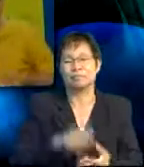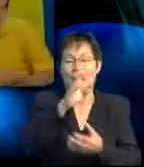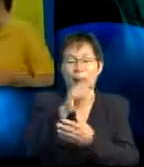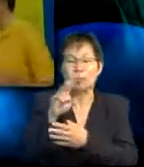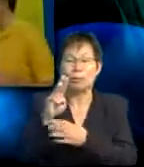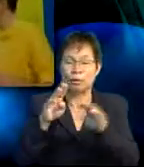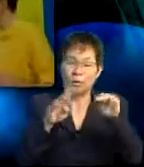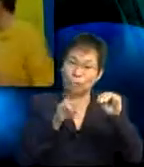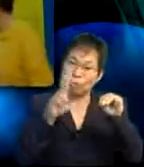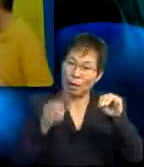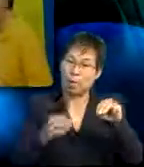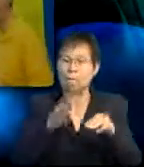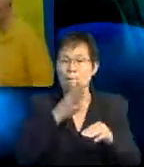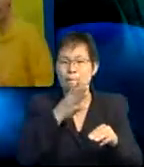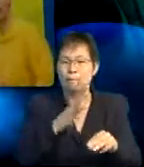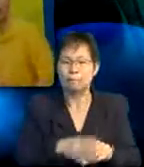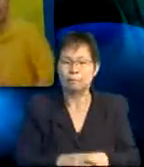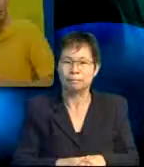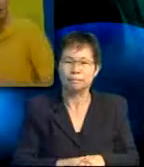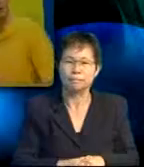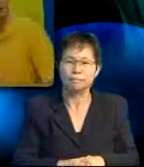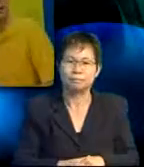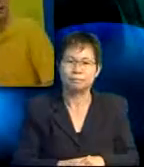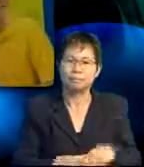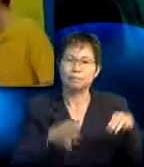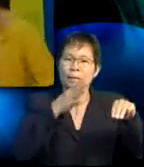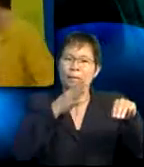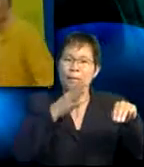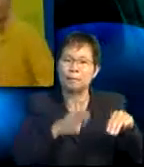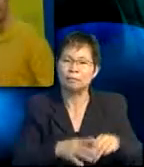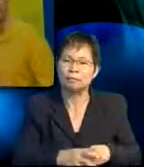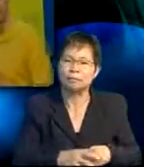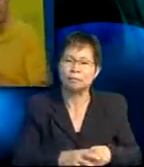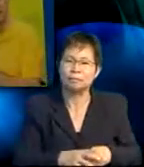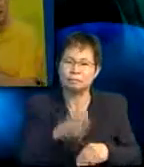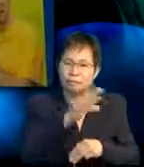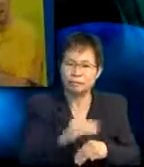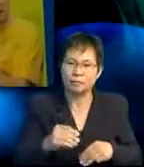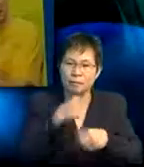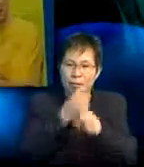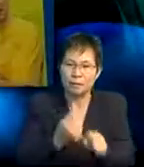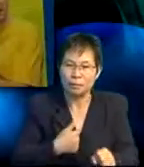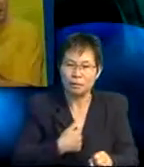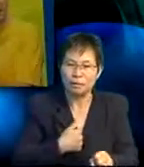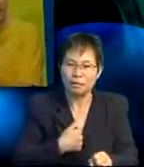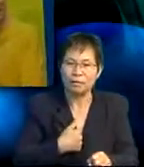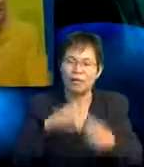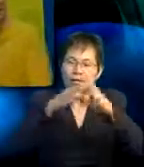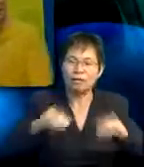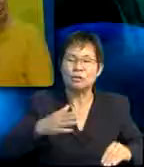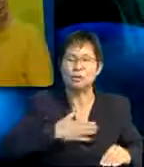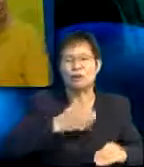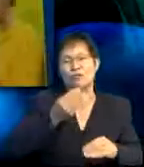mum. Oh no, it's a mean mum. And she's gonna make me finish up